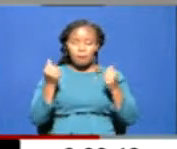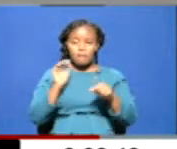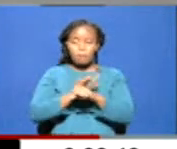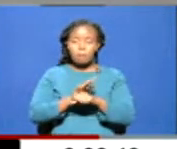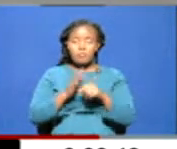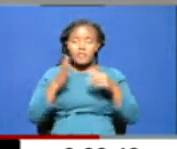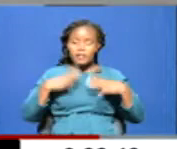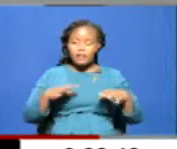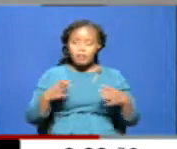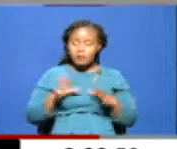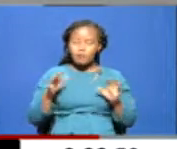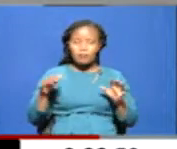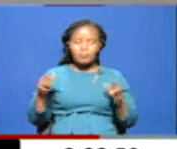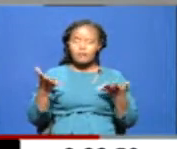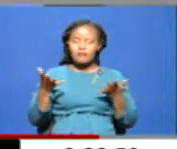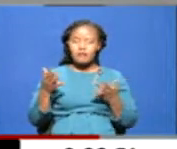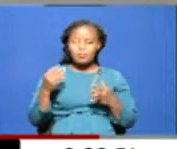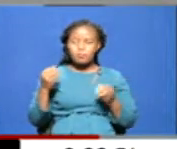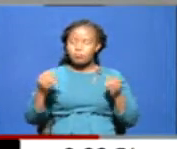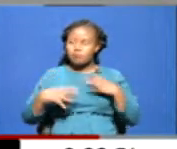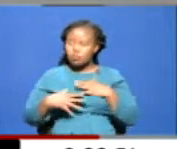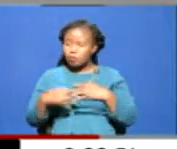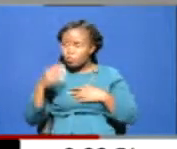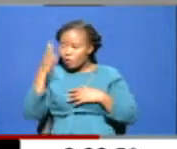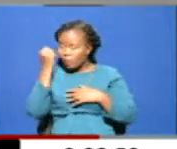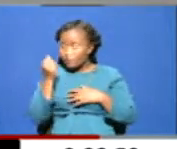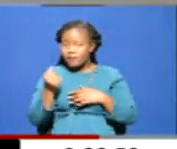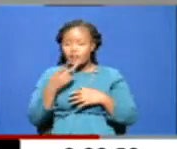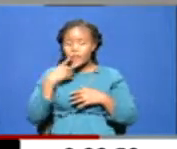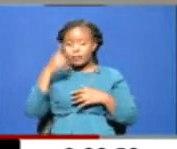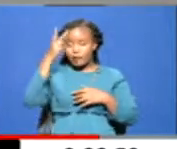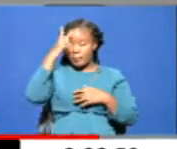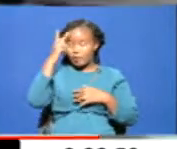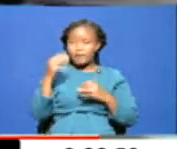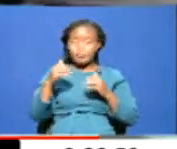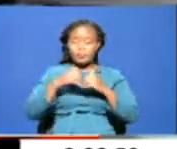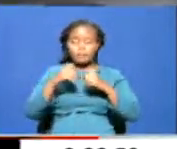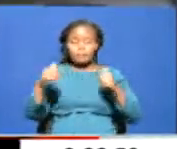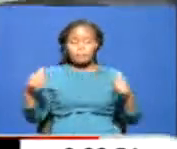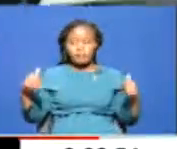parents used logs to block the road, forcing police to intervene.